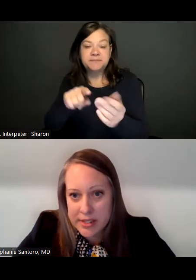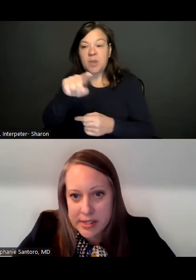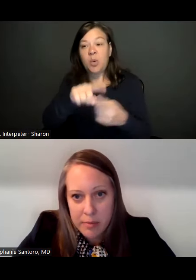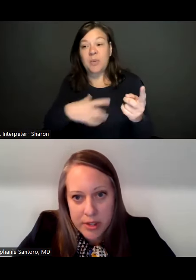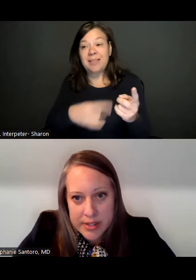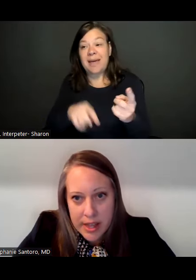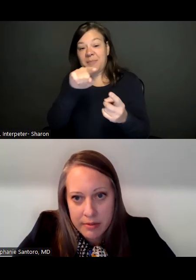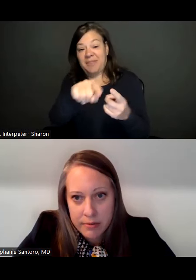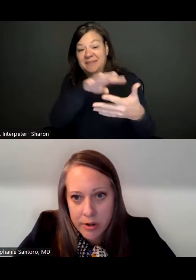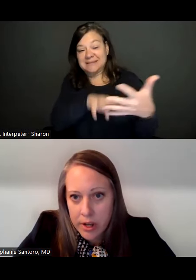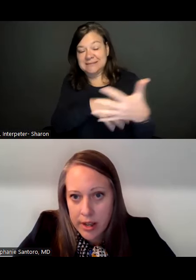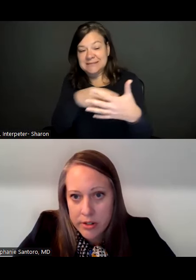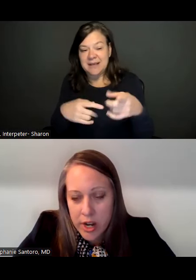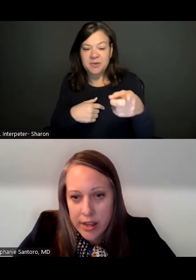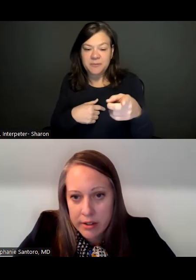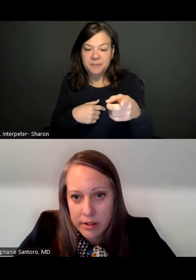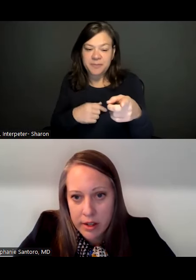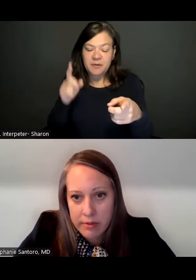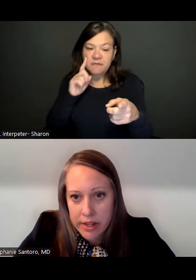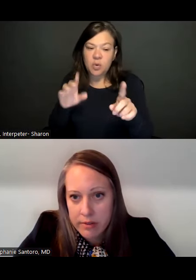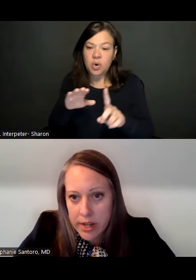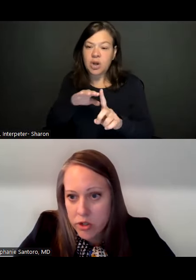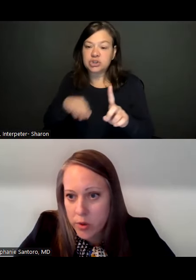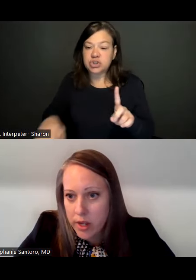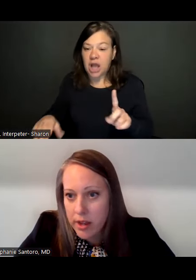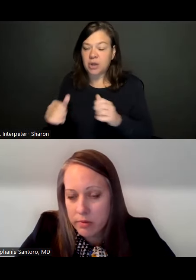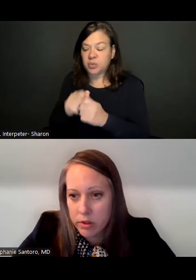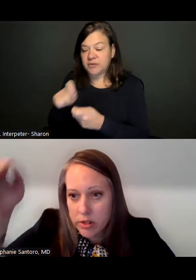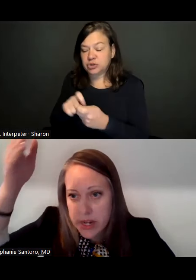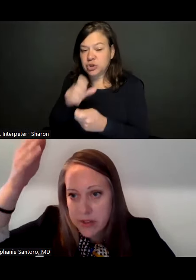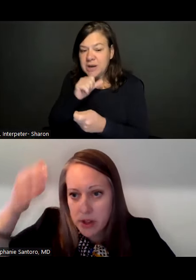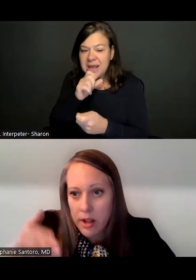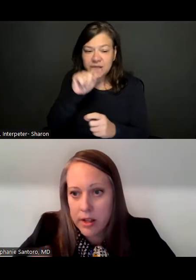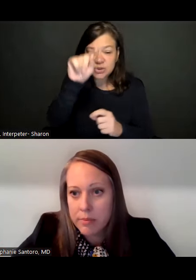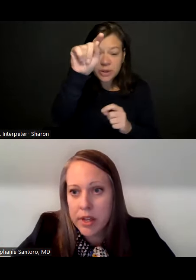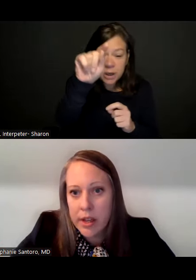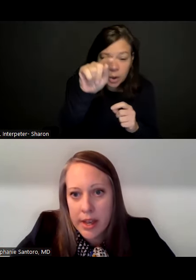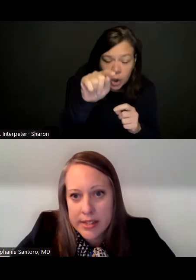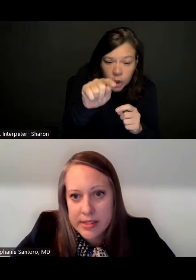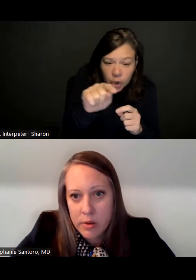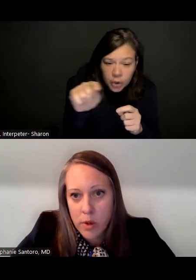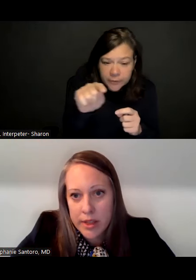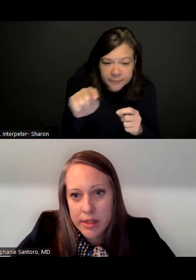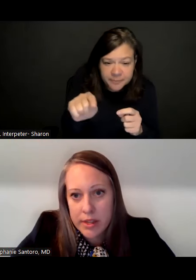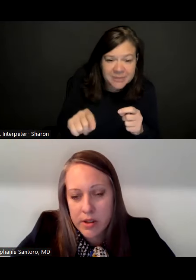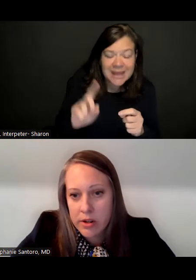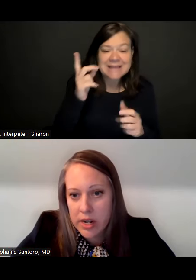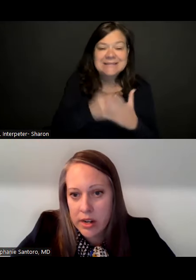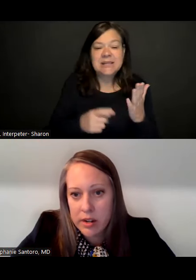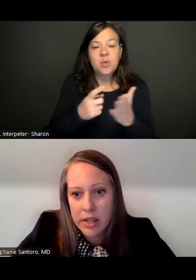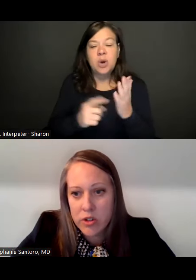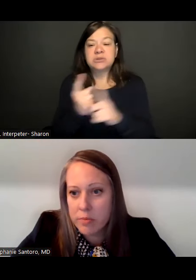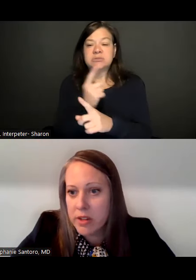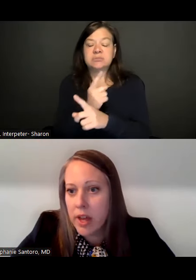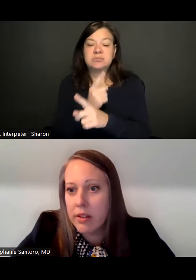about this table is that for a child of a given age, you can kind of look down the column and see what things are